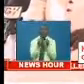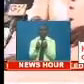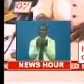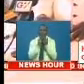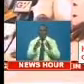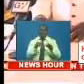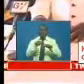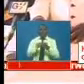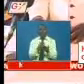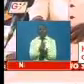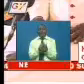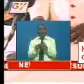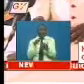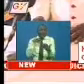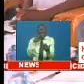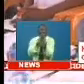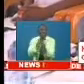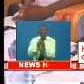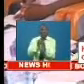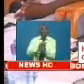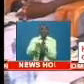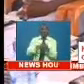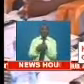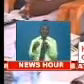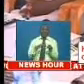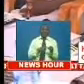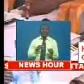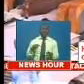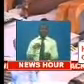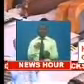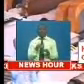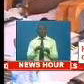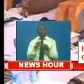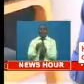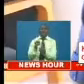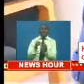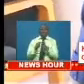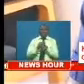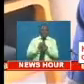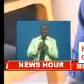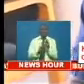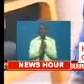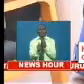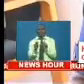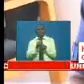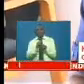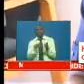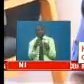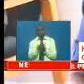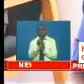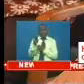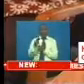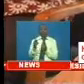in the country. To achieve this, members of the council regularly organize capacity building programs. The Volta